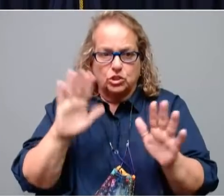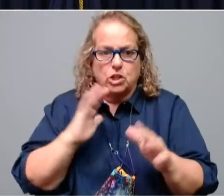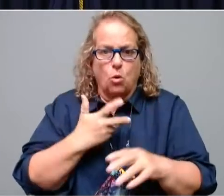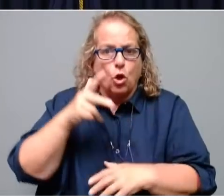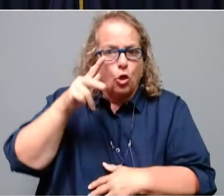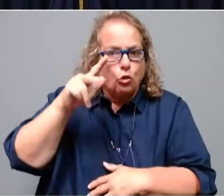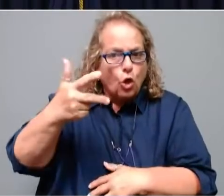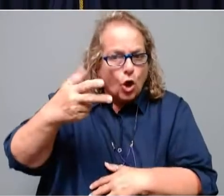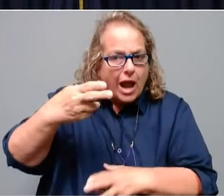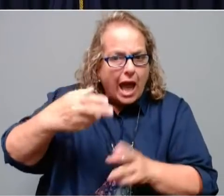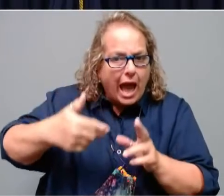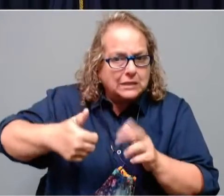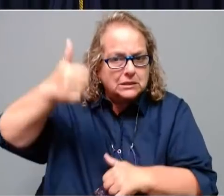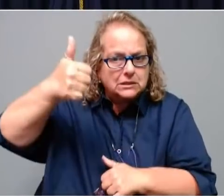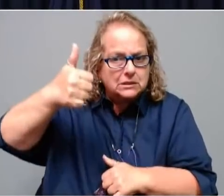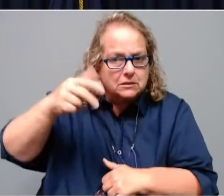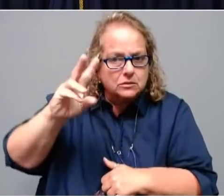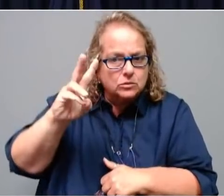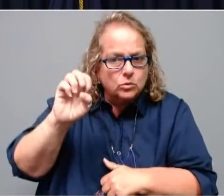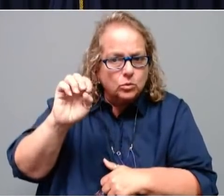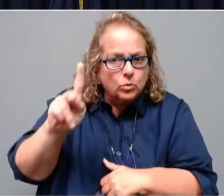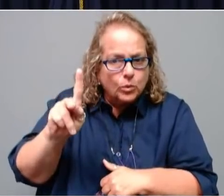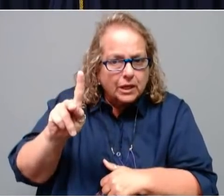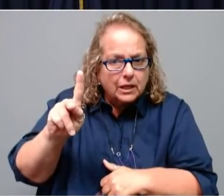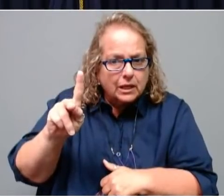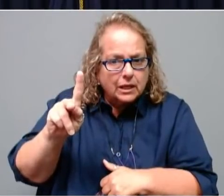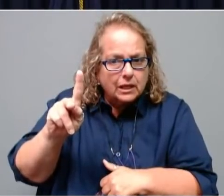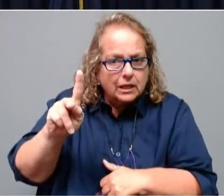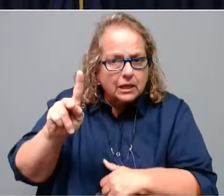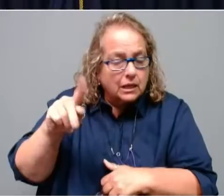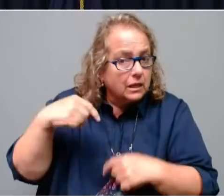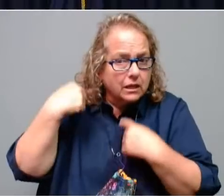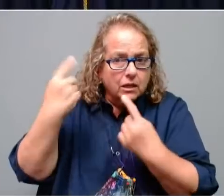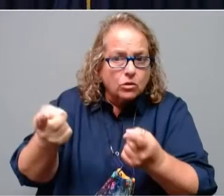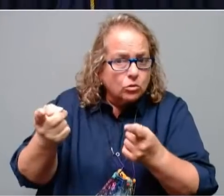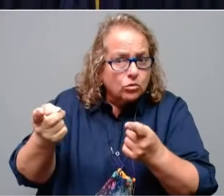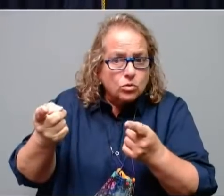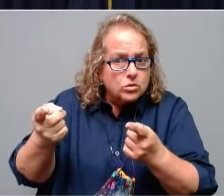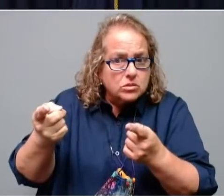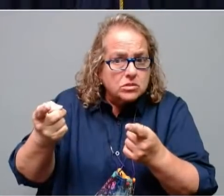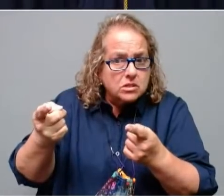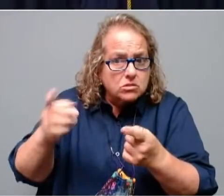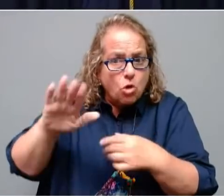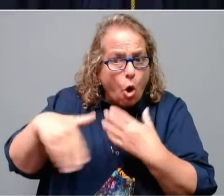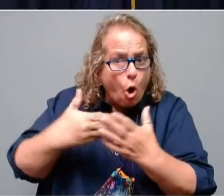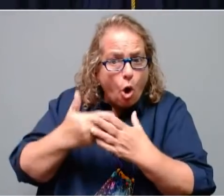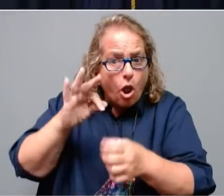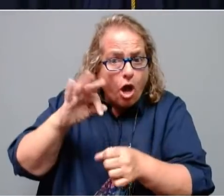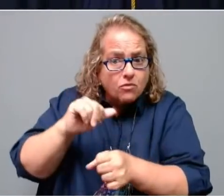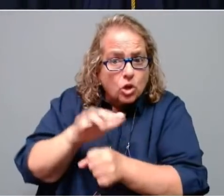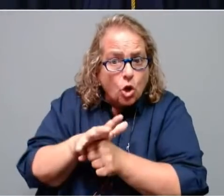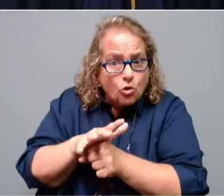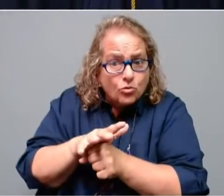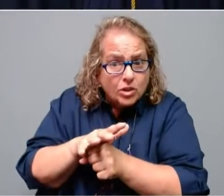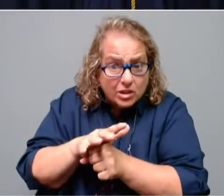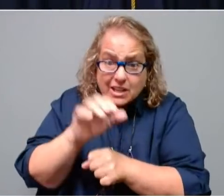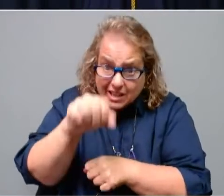week in the entirety of this pandemic. That's right. At a time